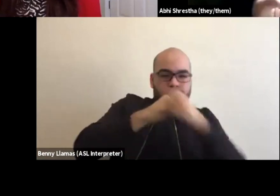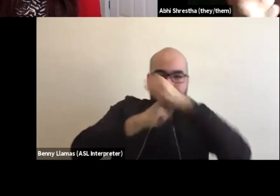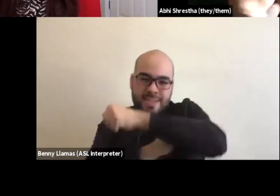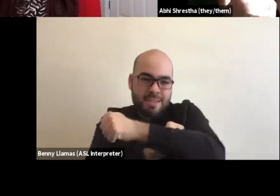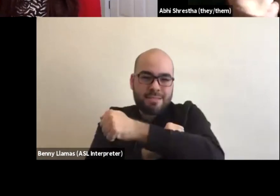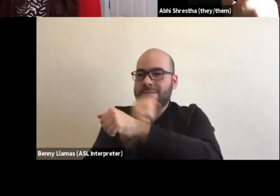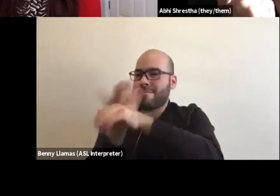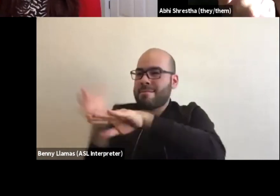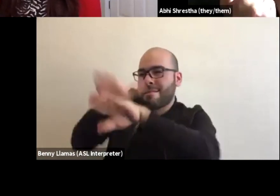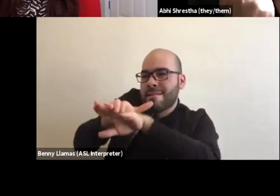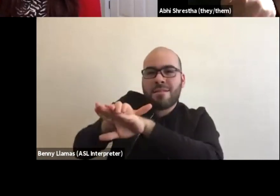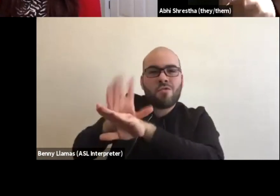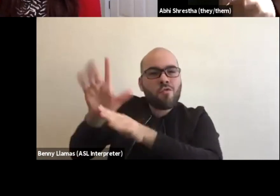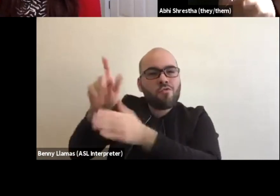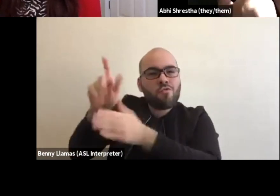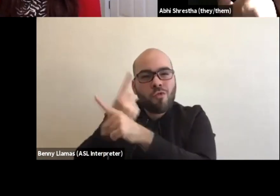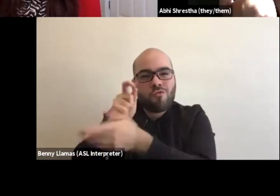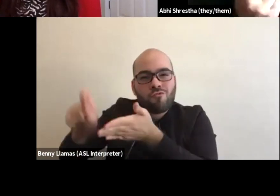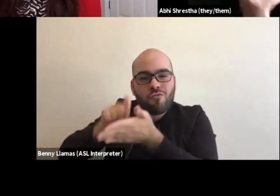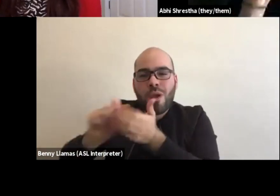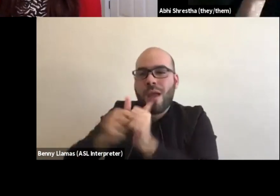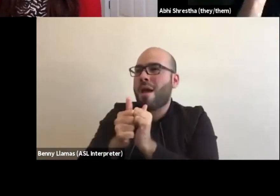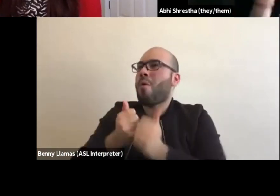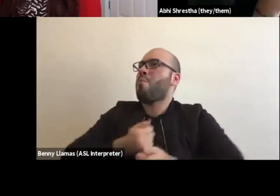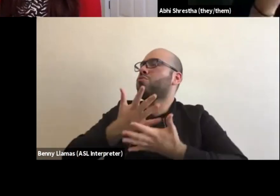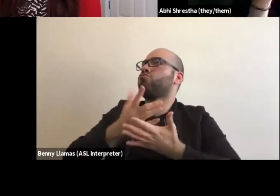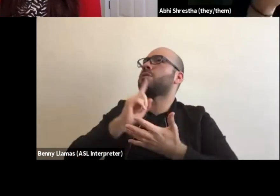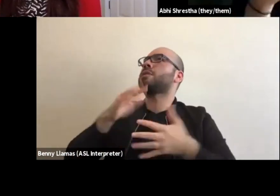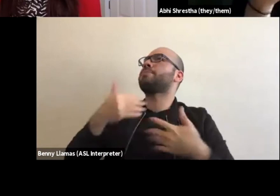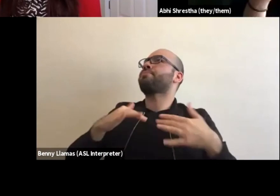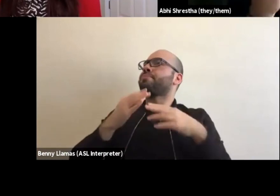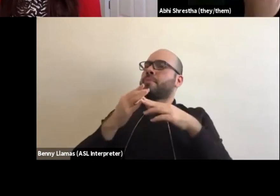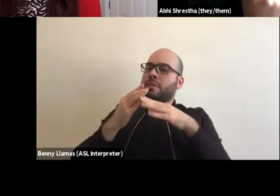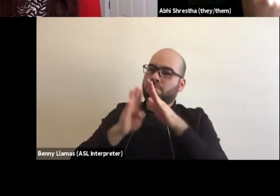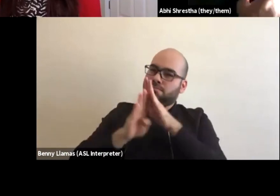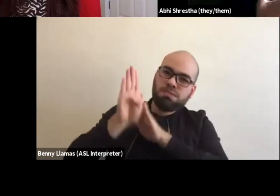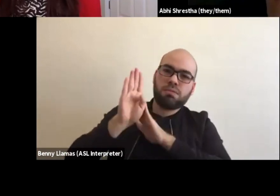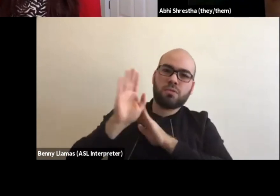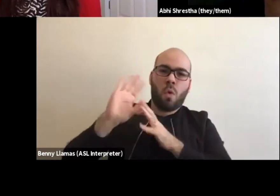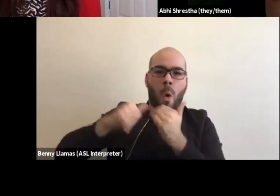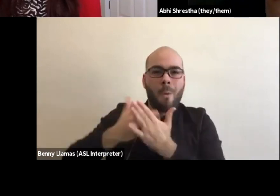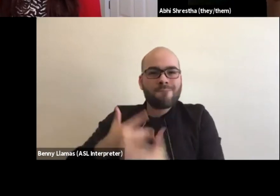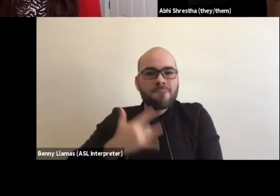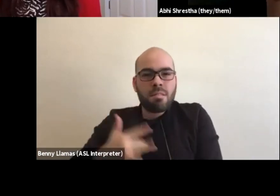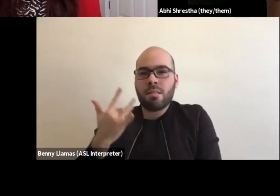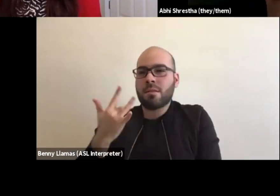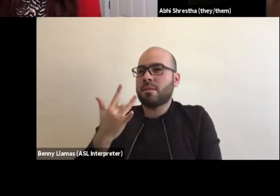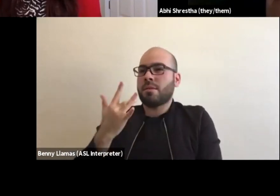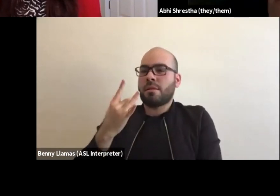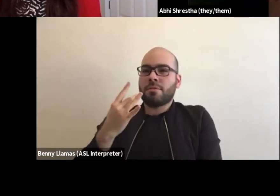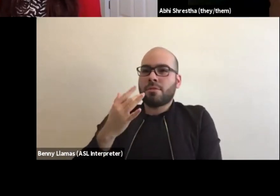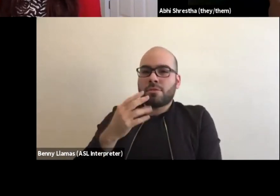sort of heightens the senses is what I'm hearing too. Like it sort of forces you to pay particular attention to so many